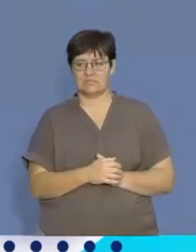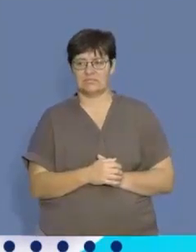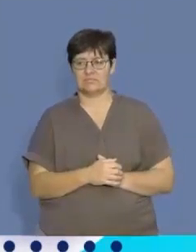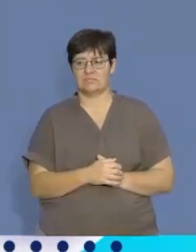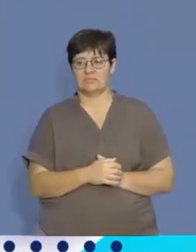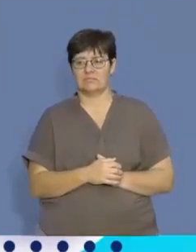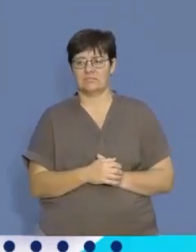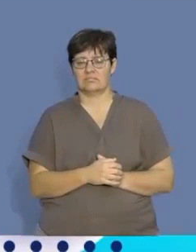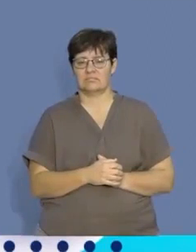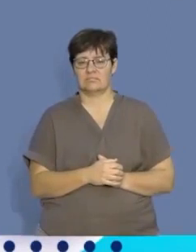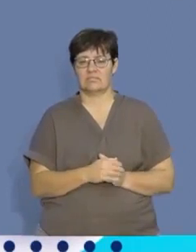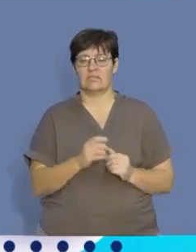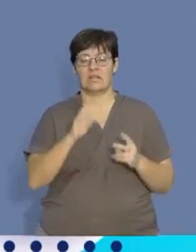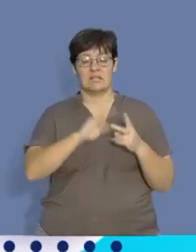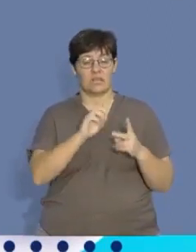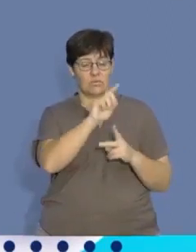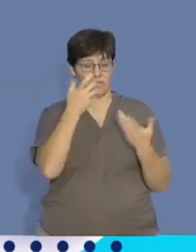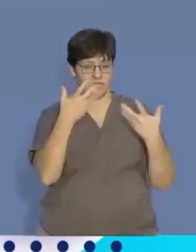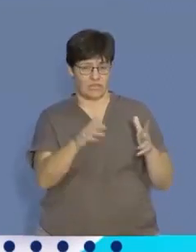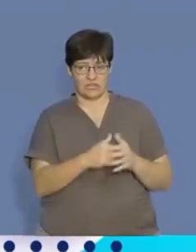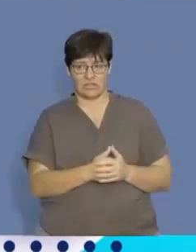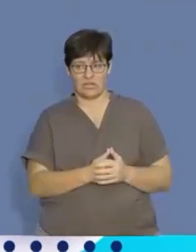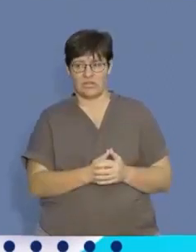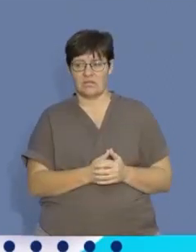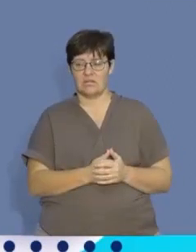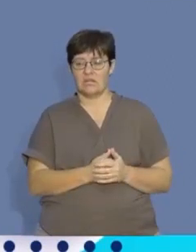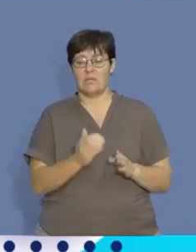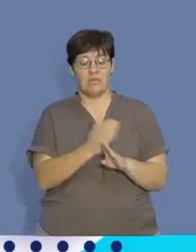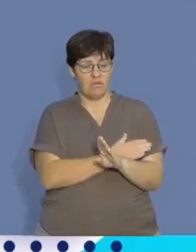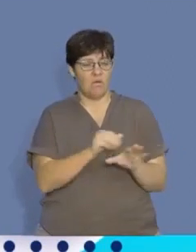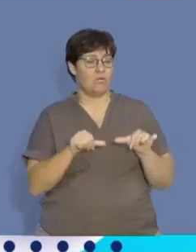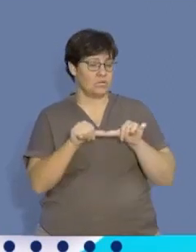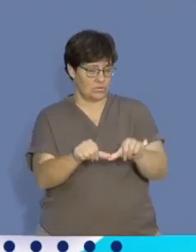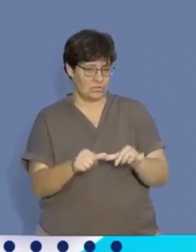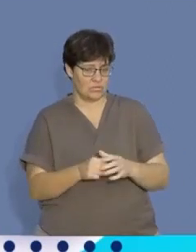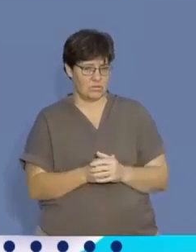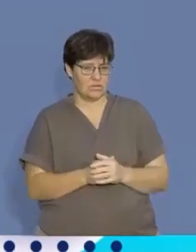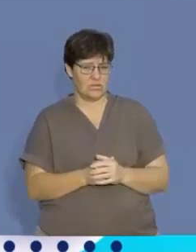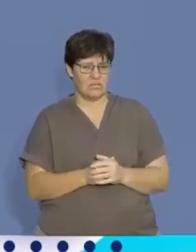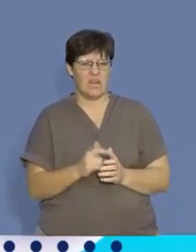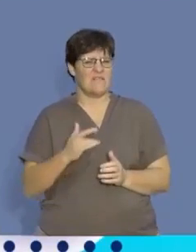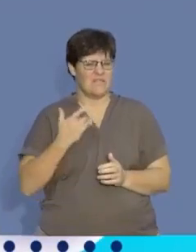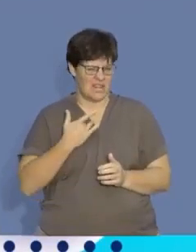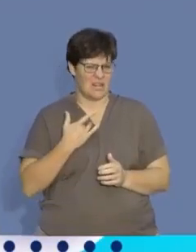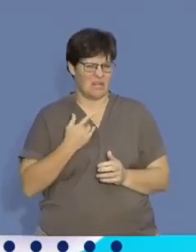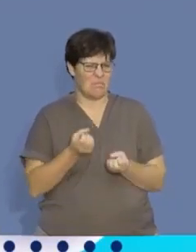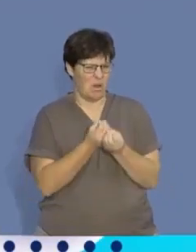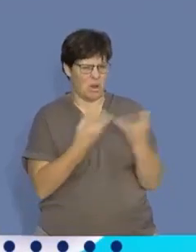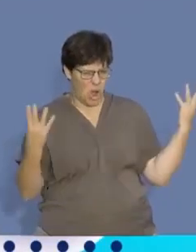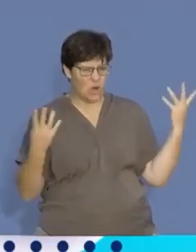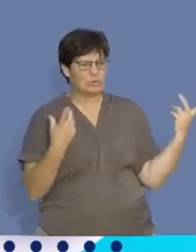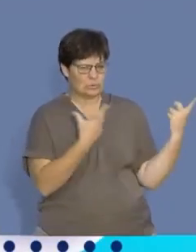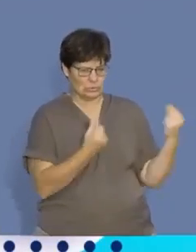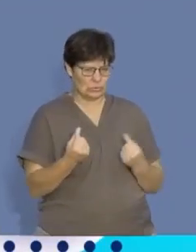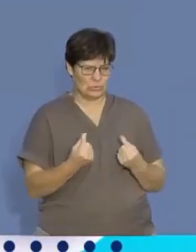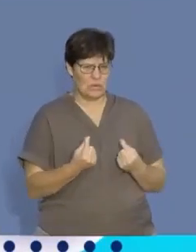Okay, right, so we're done with the second question. I think before we move on, because I